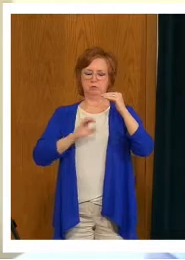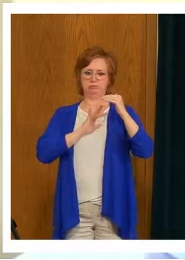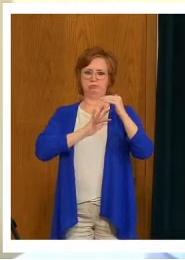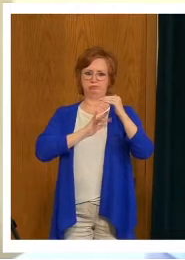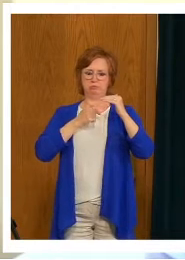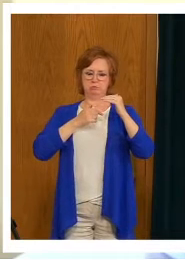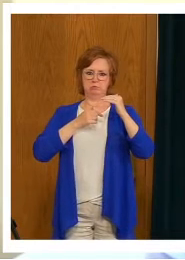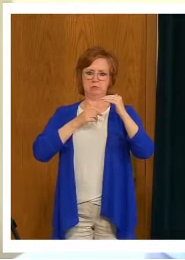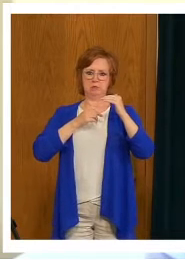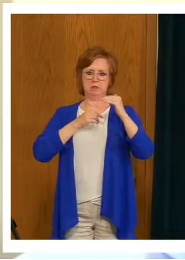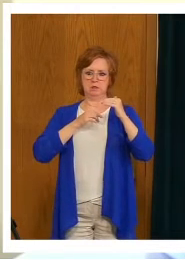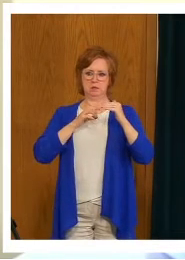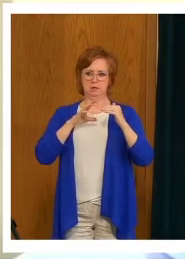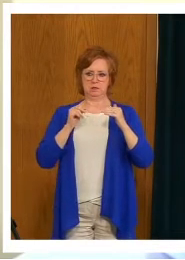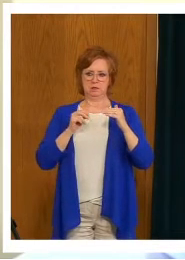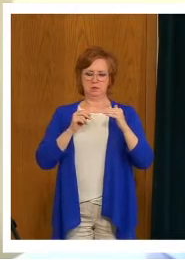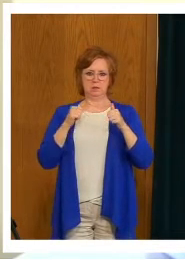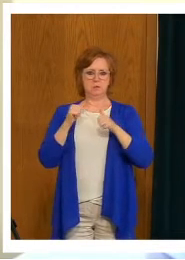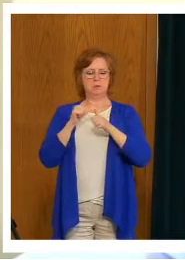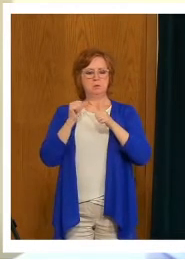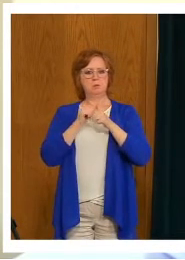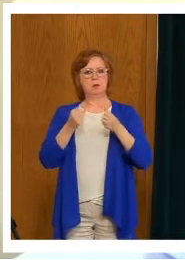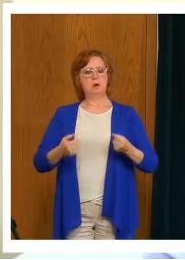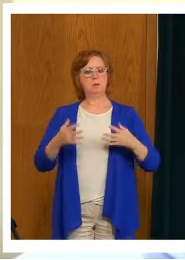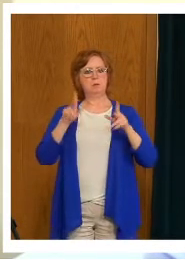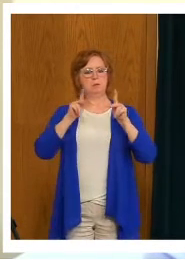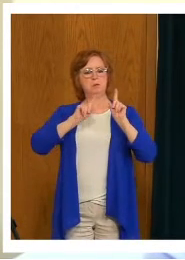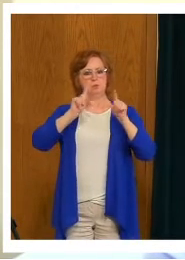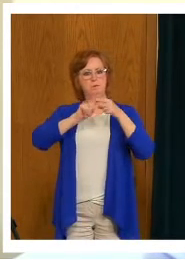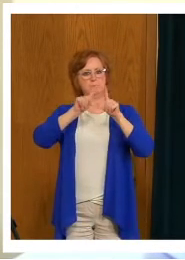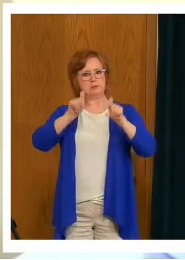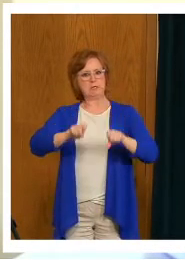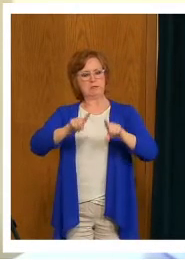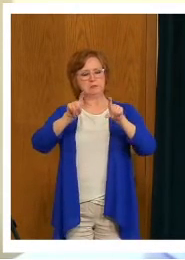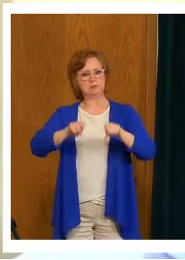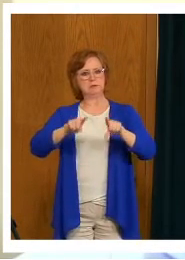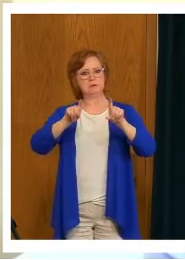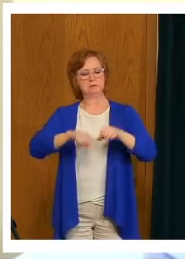also remember total testing rate per 100,000 remains